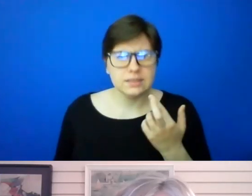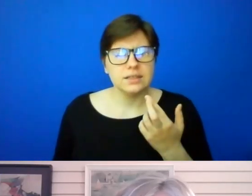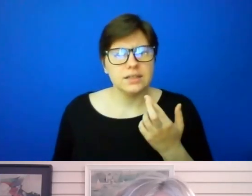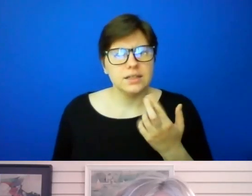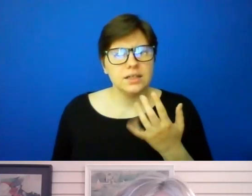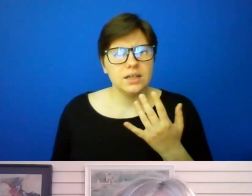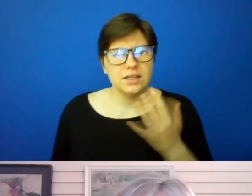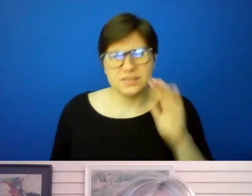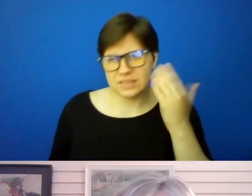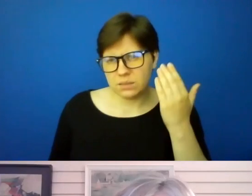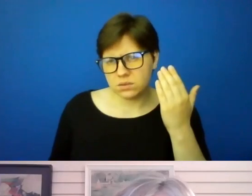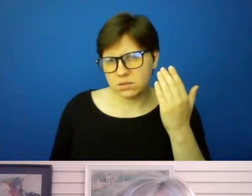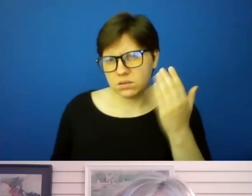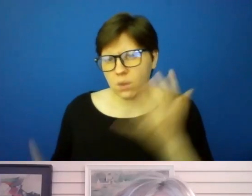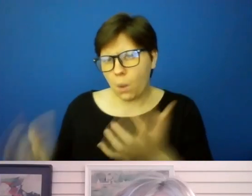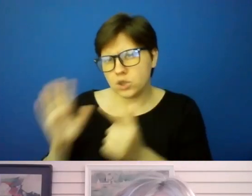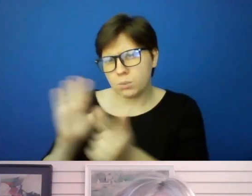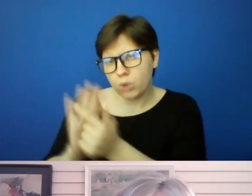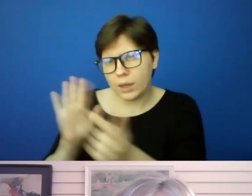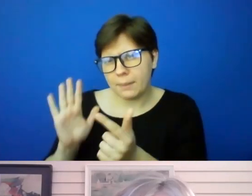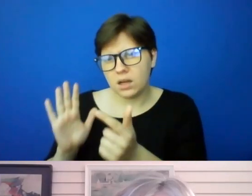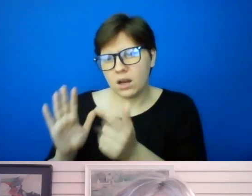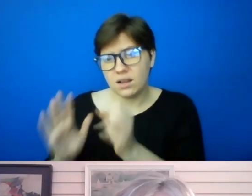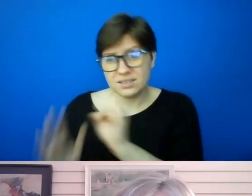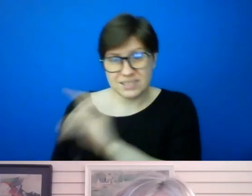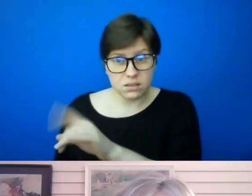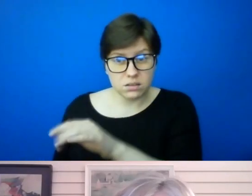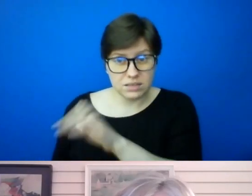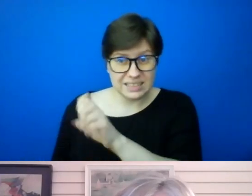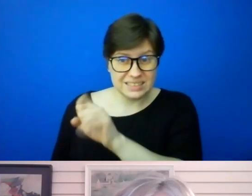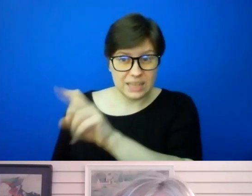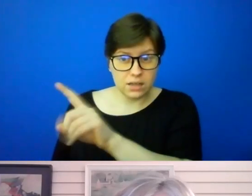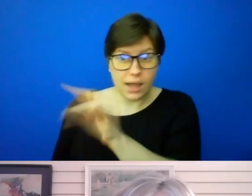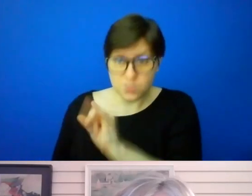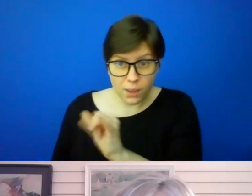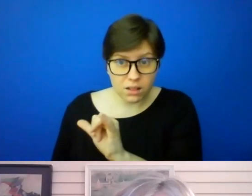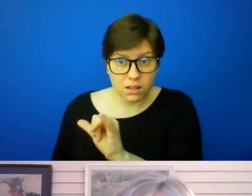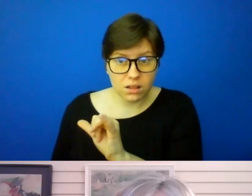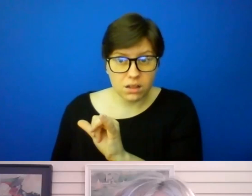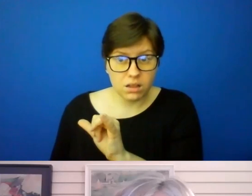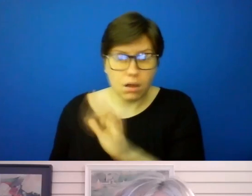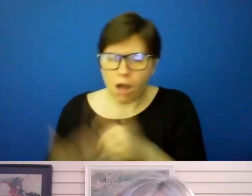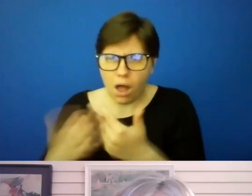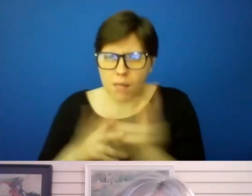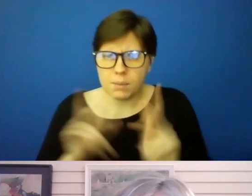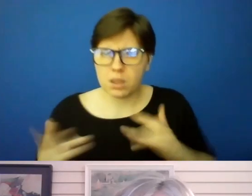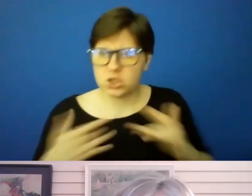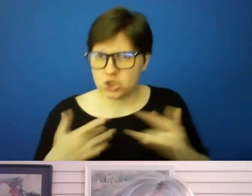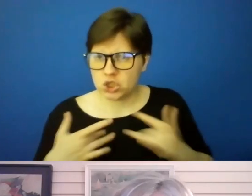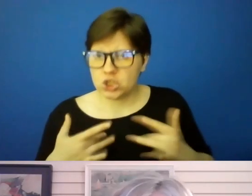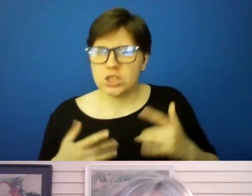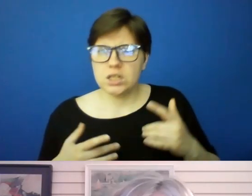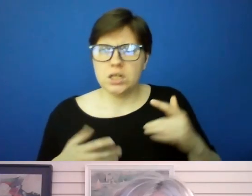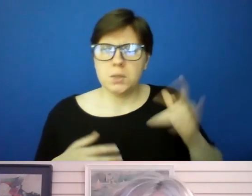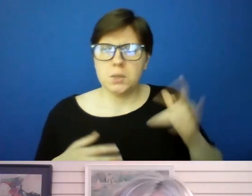it seems that you would want to prohibit VSED as well, right? All the people who you're concerned about that